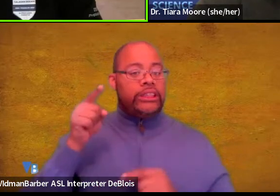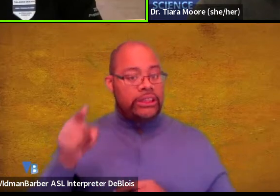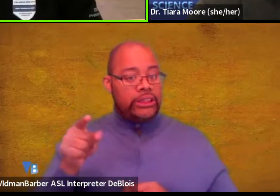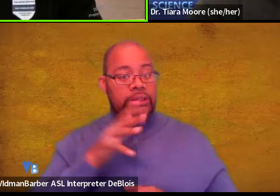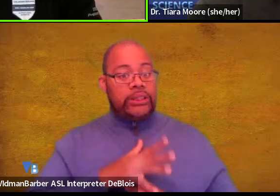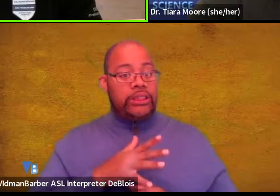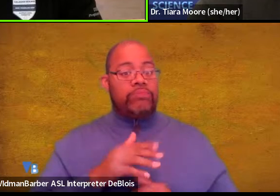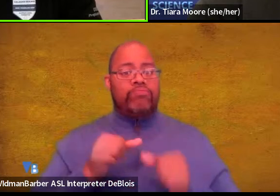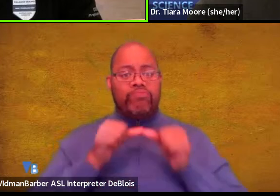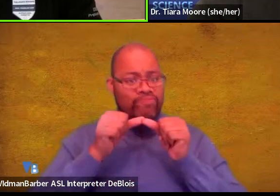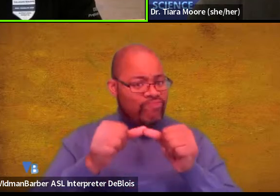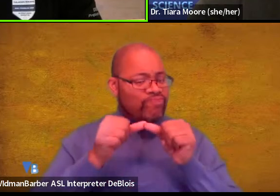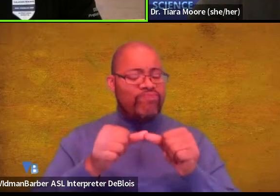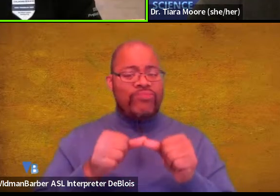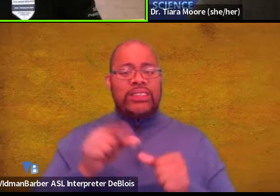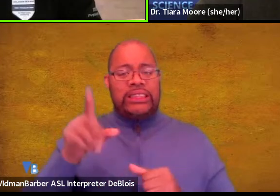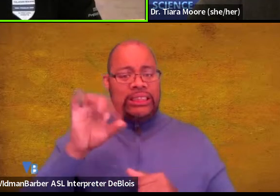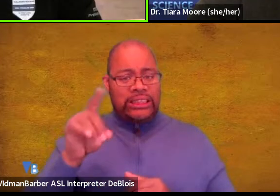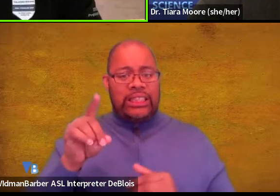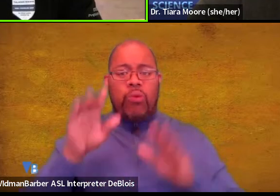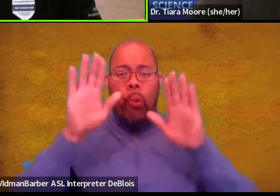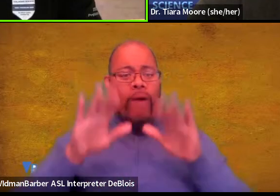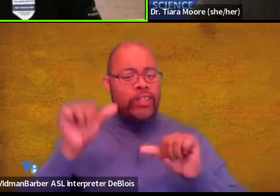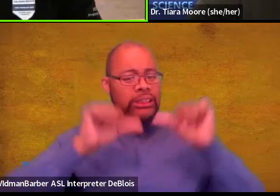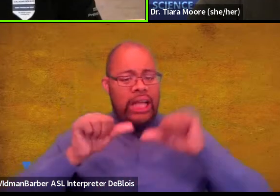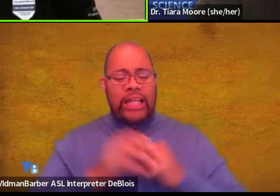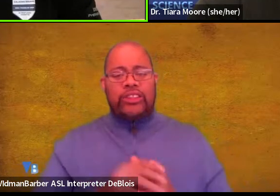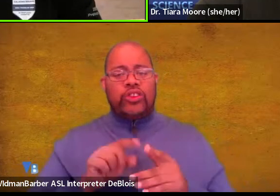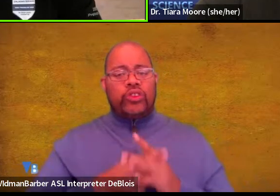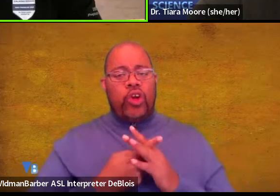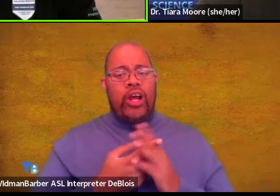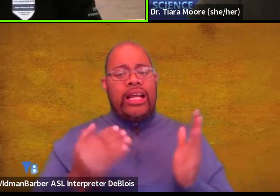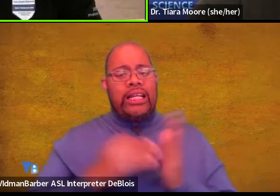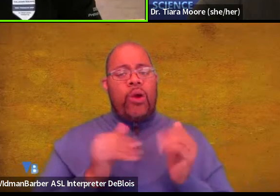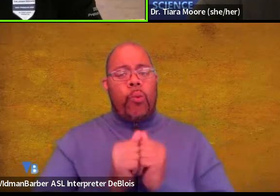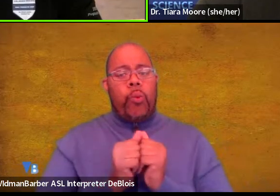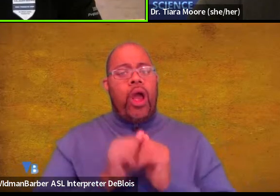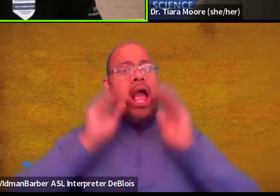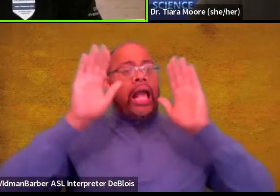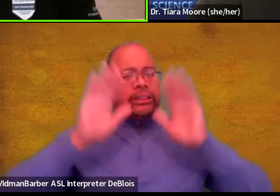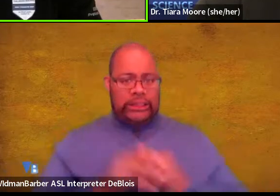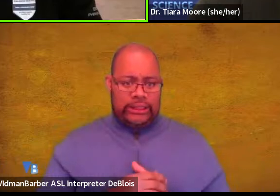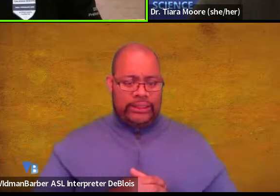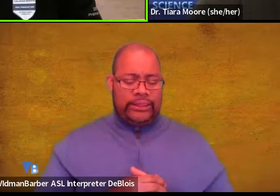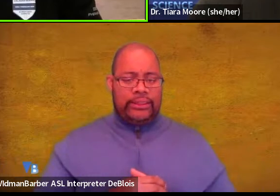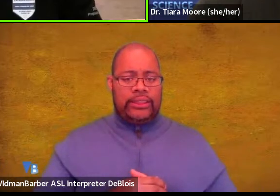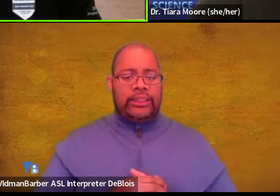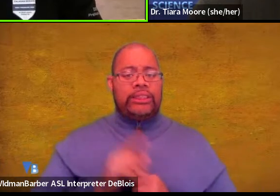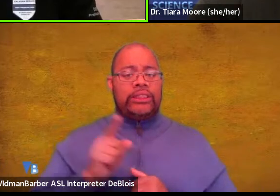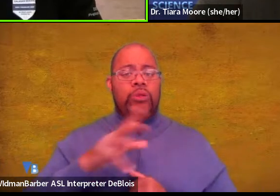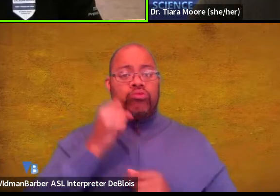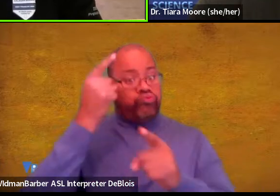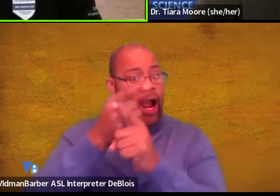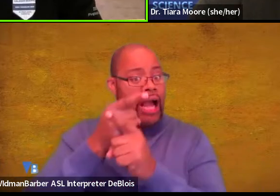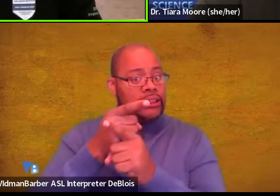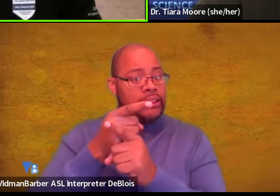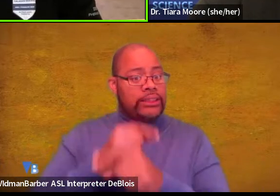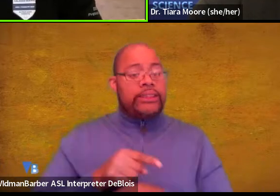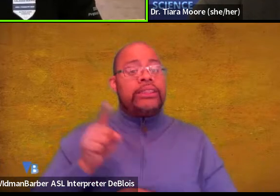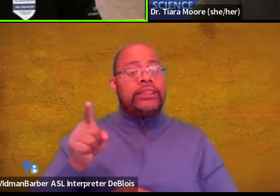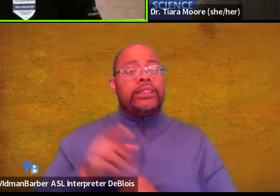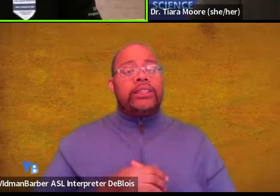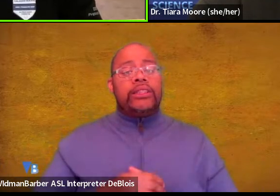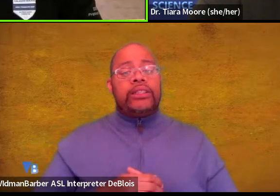she persisted. She did excellent science. It started again with excellence. She was right.